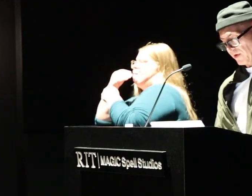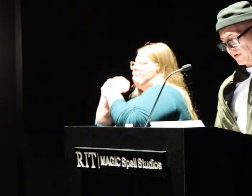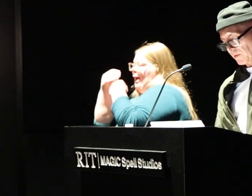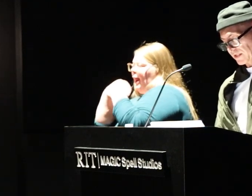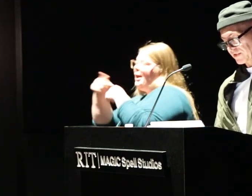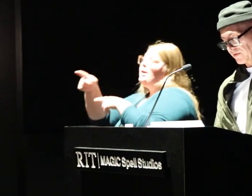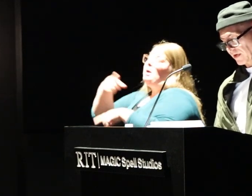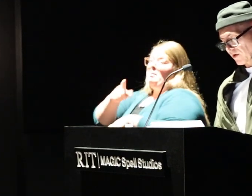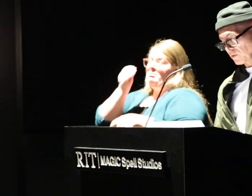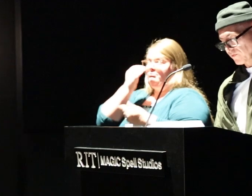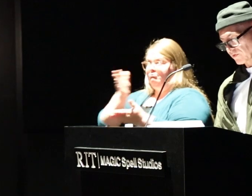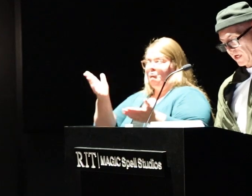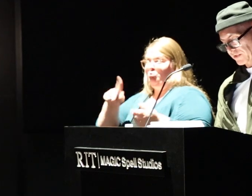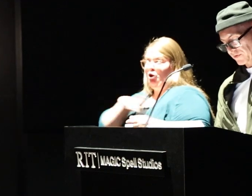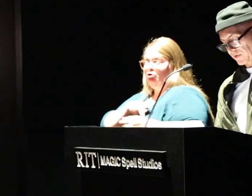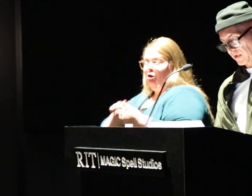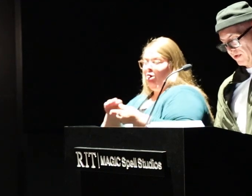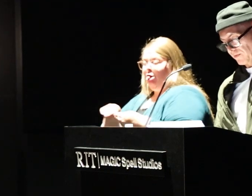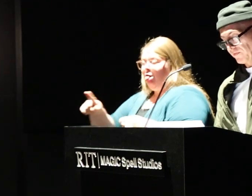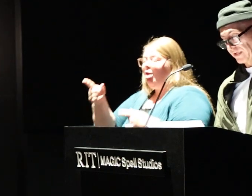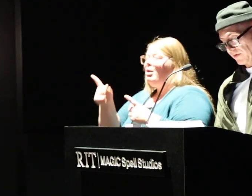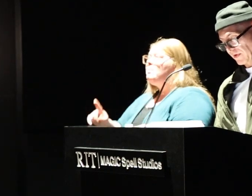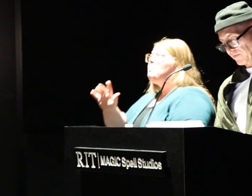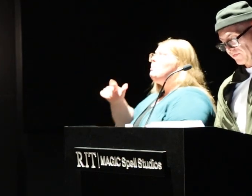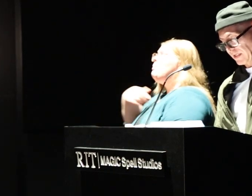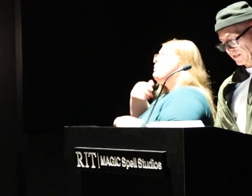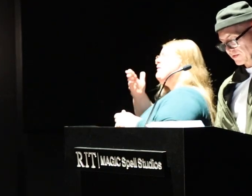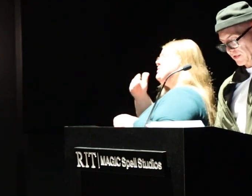when my wife and I were considering our move to Rochester from